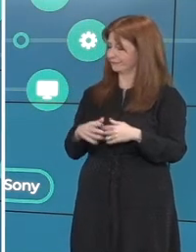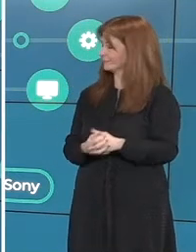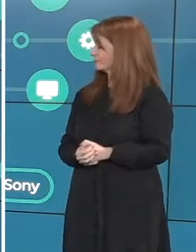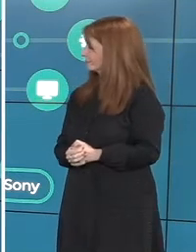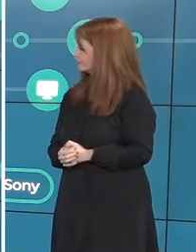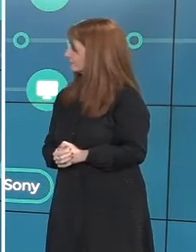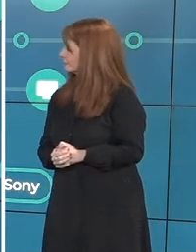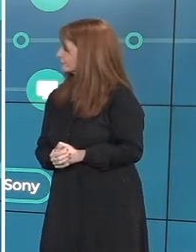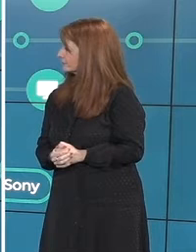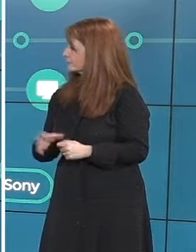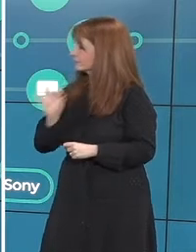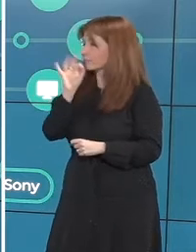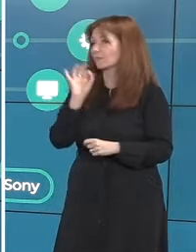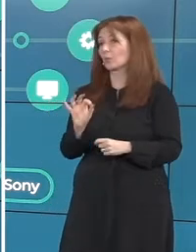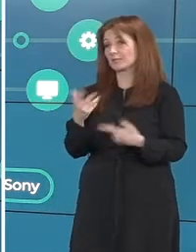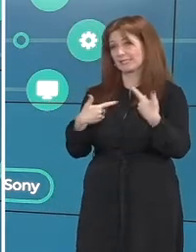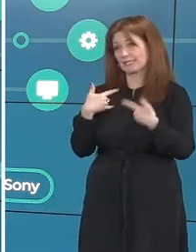question that came in that's interesting.